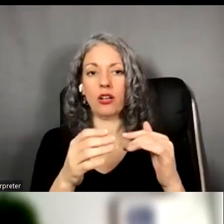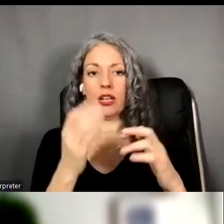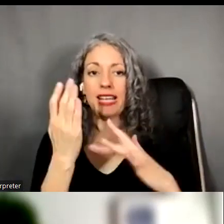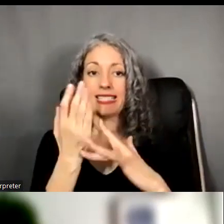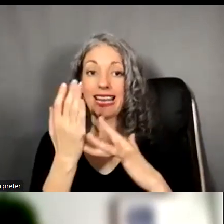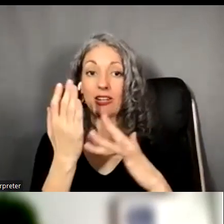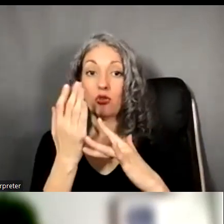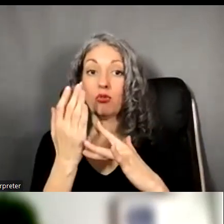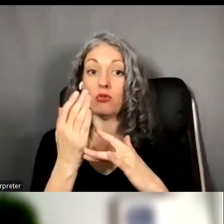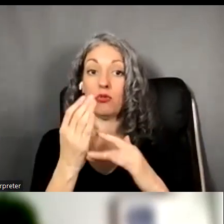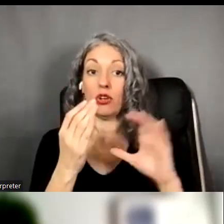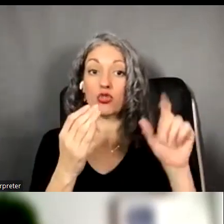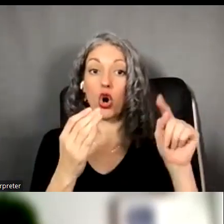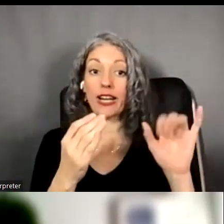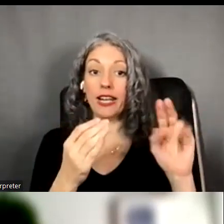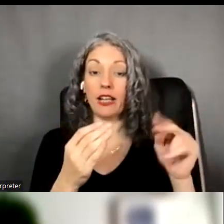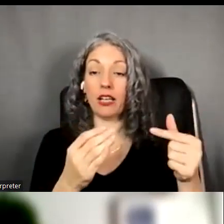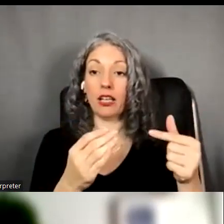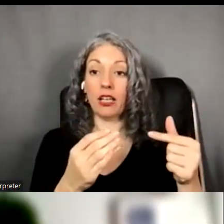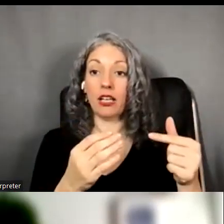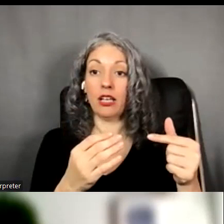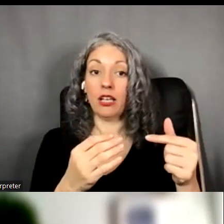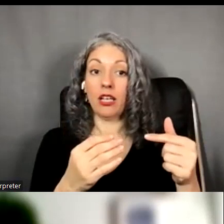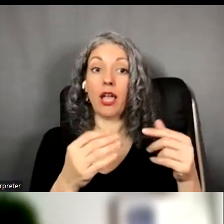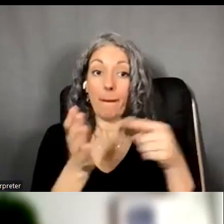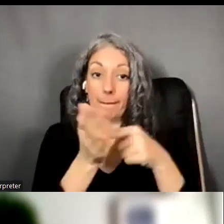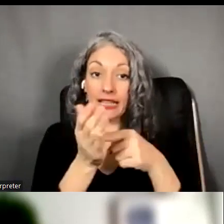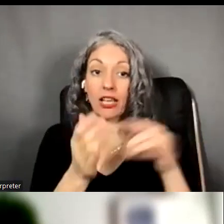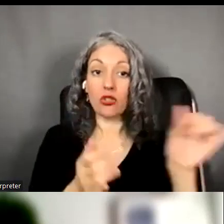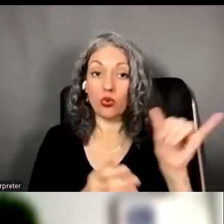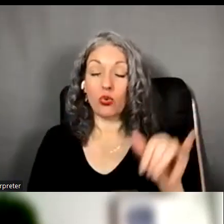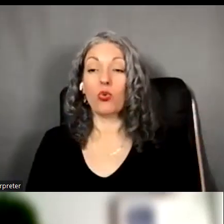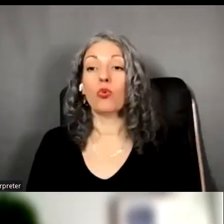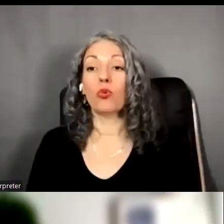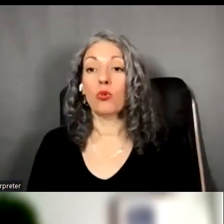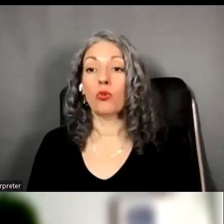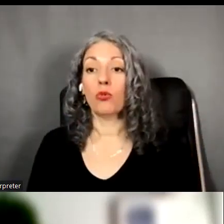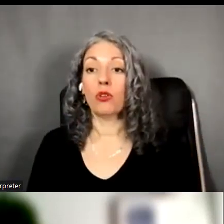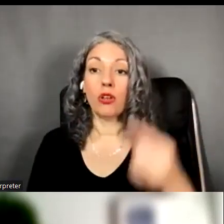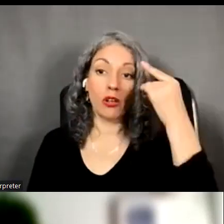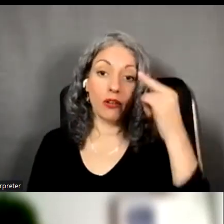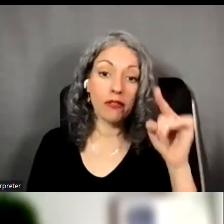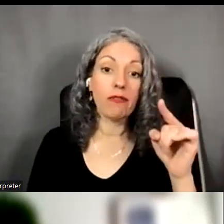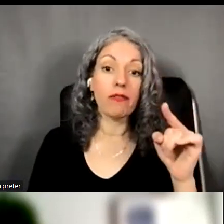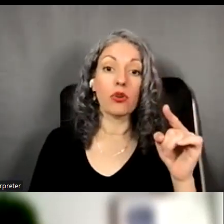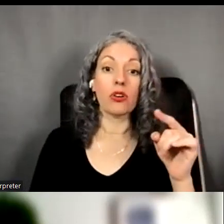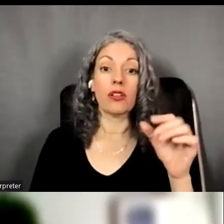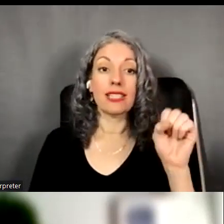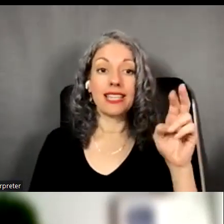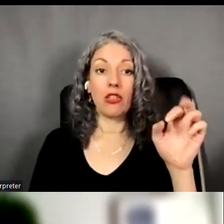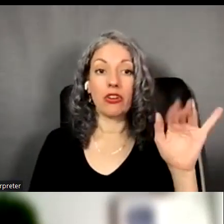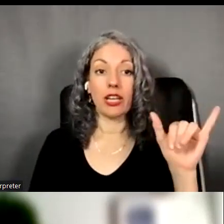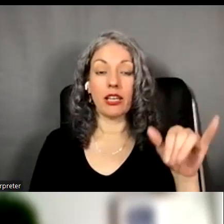of our charting and our and billing as well. For the salary, for some